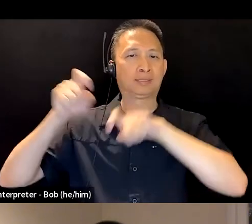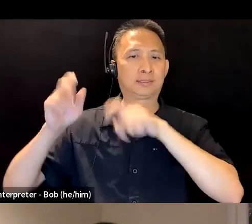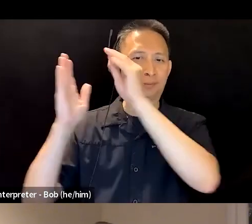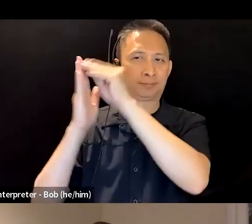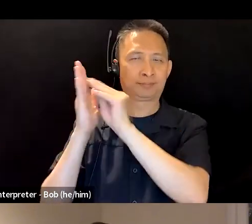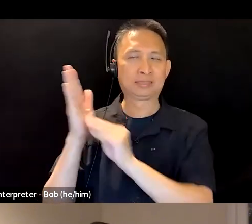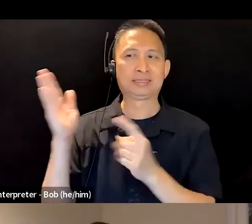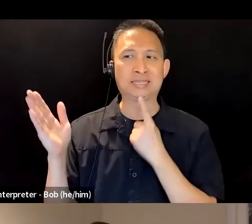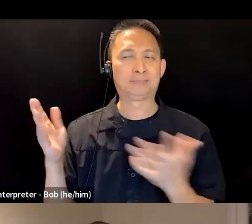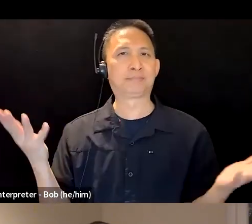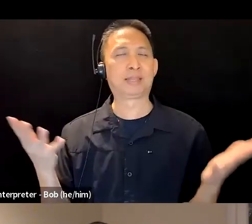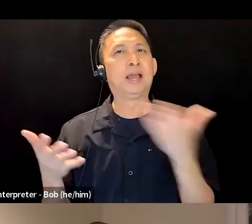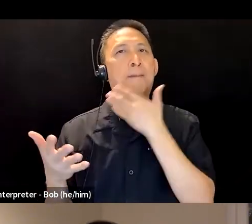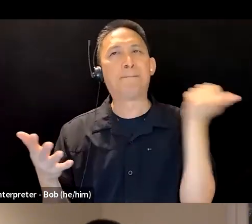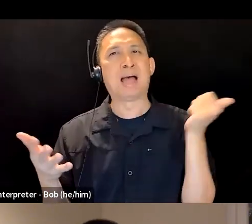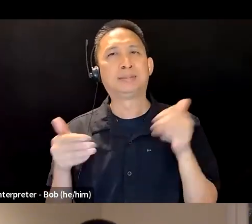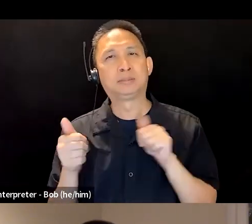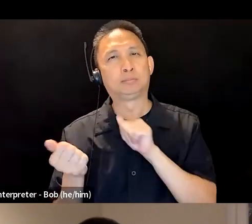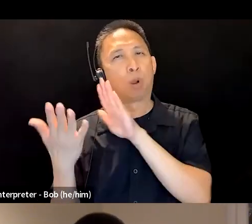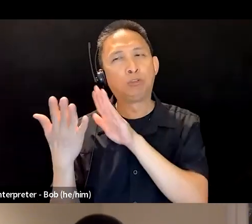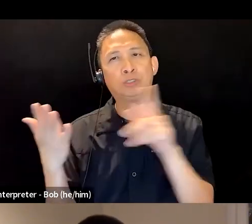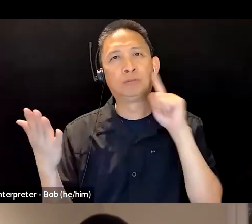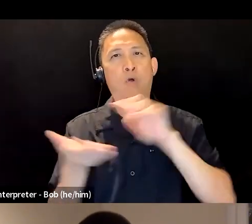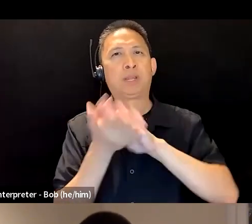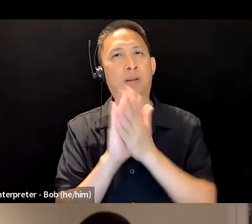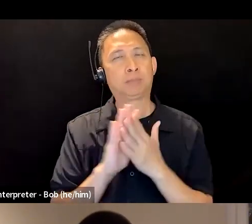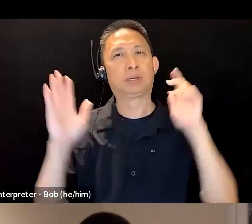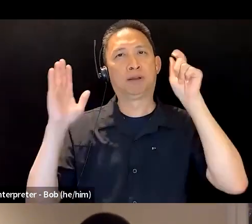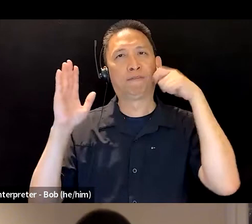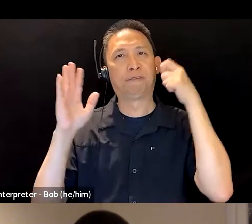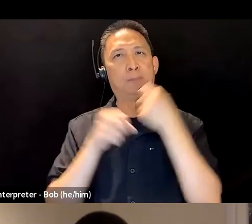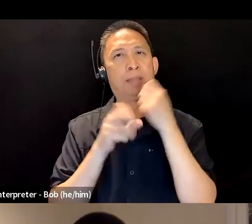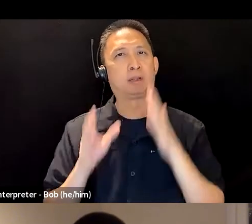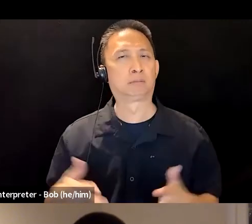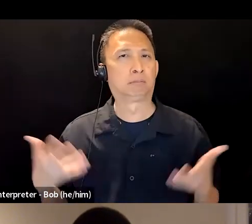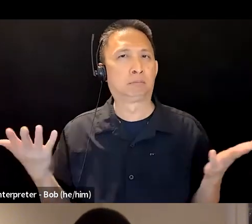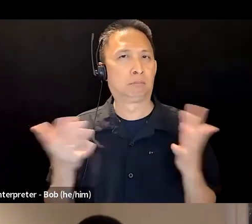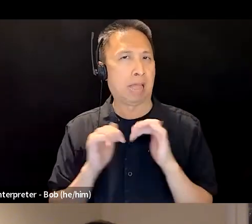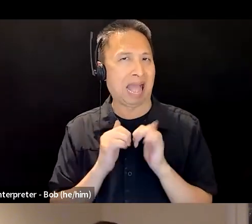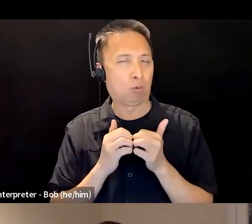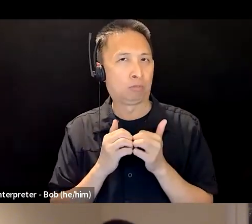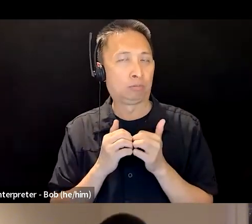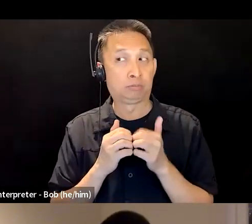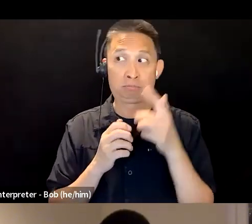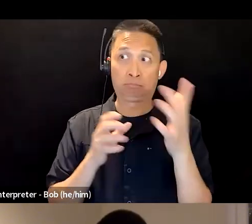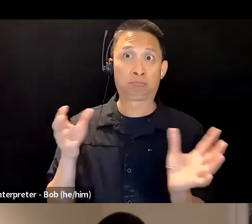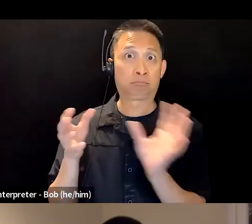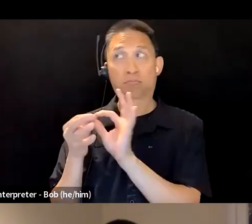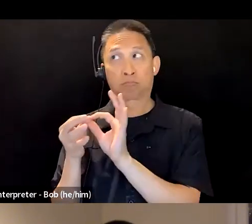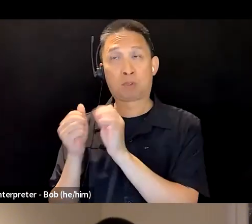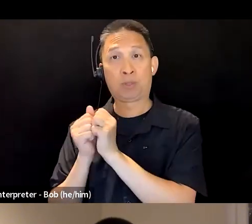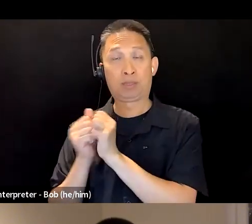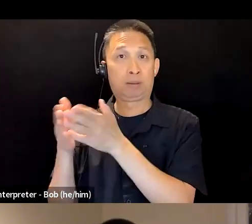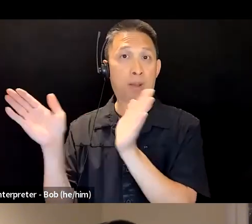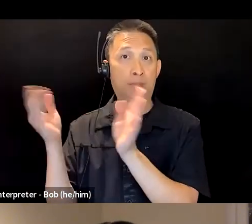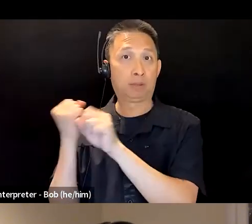the best strands, the best avenues for up and coming filmmakers to maybe, you know, like, get onto public broadcasters. And this has been a